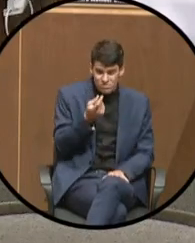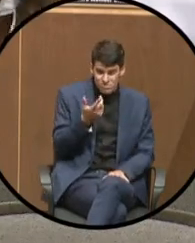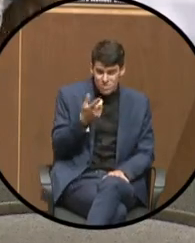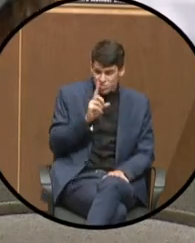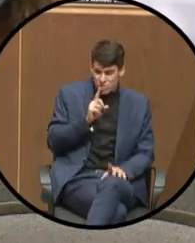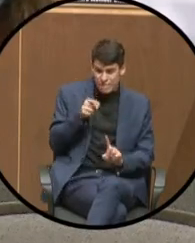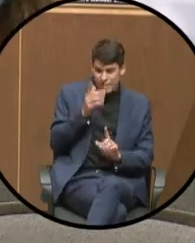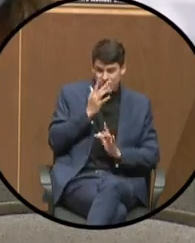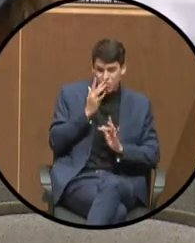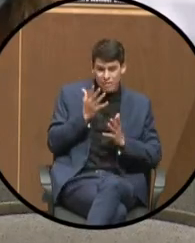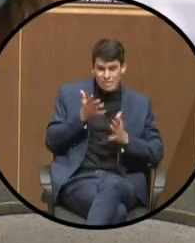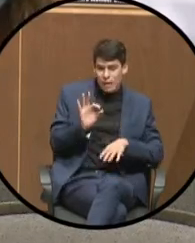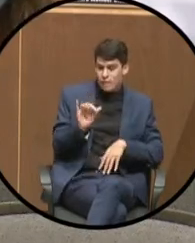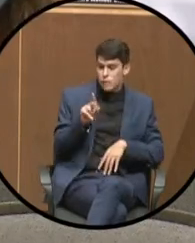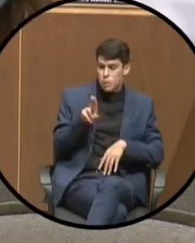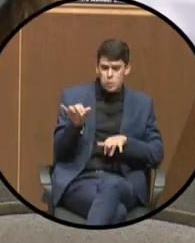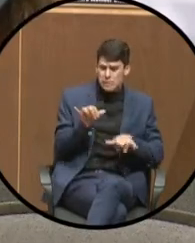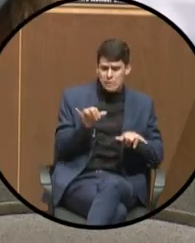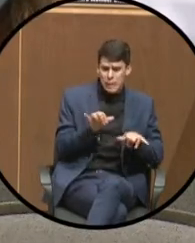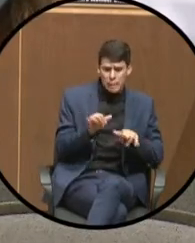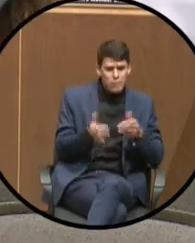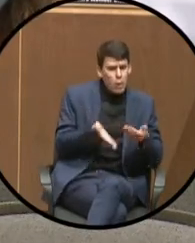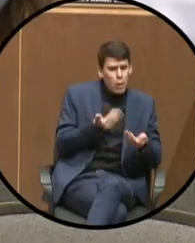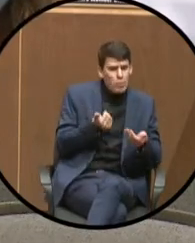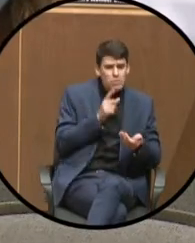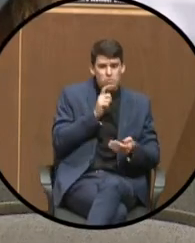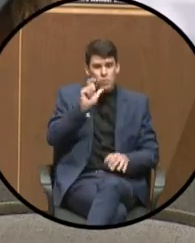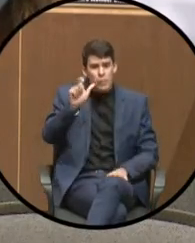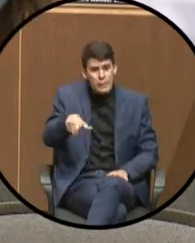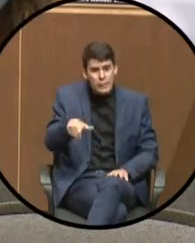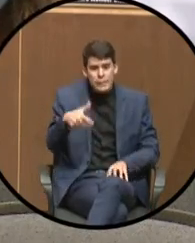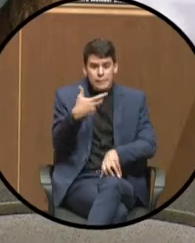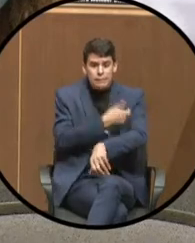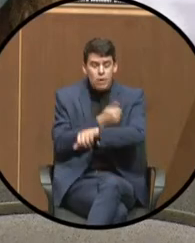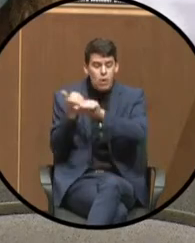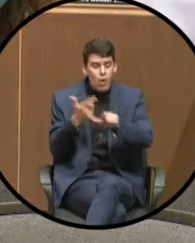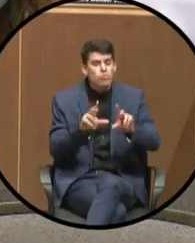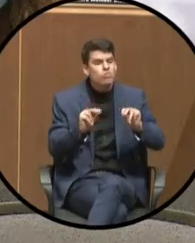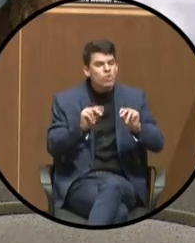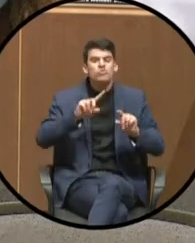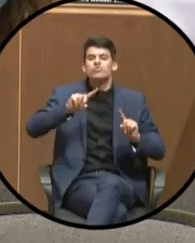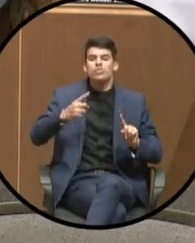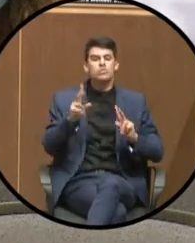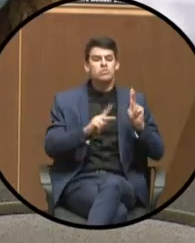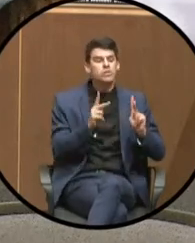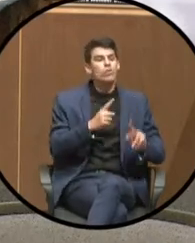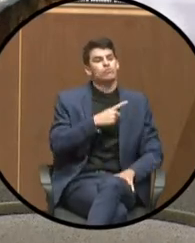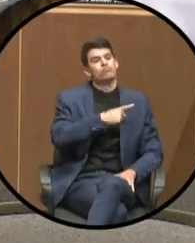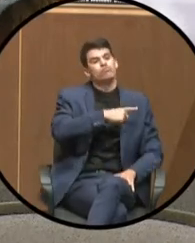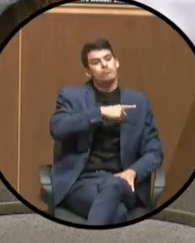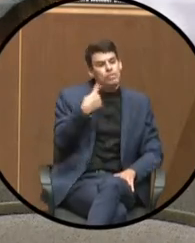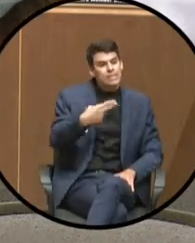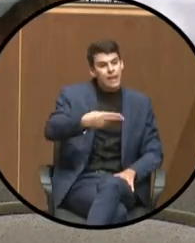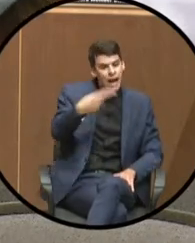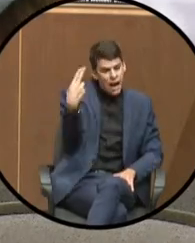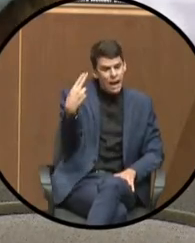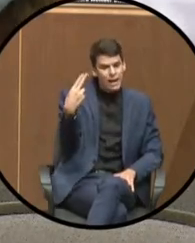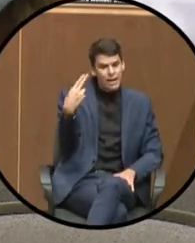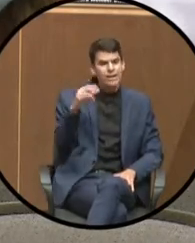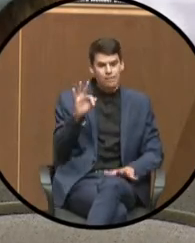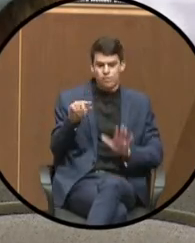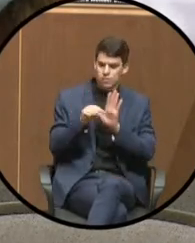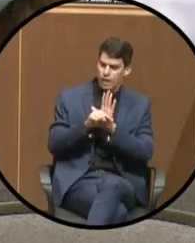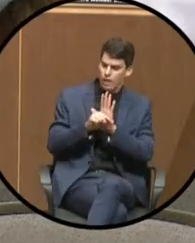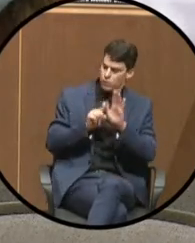is, which is similar to the flu in many ways, has never been needed by all, only by those that are at a greater risk for a negative response to the actual